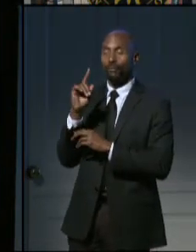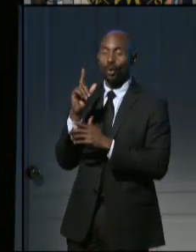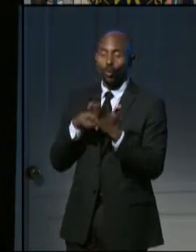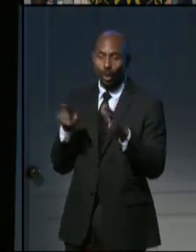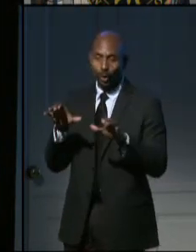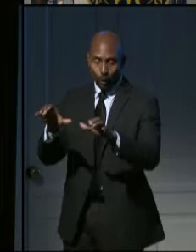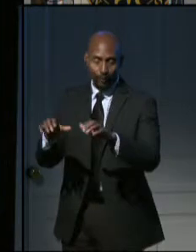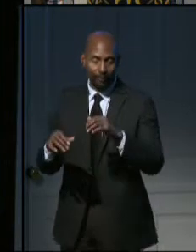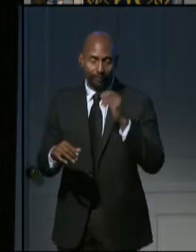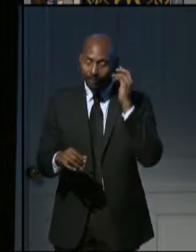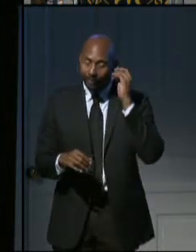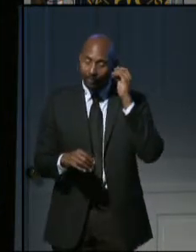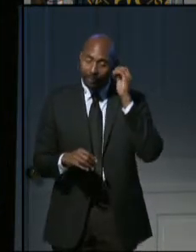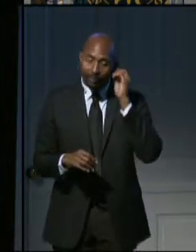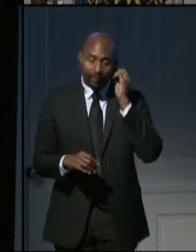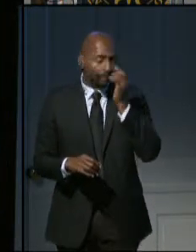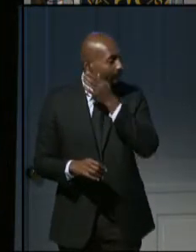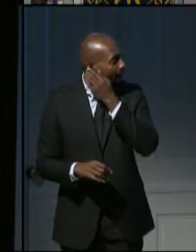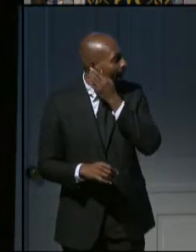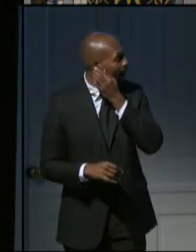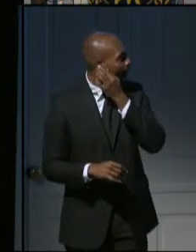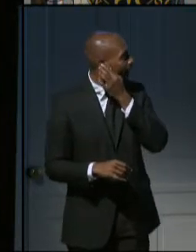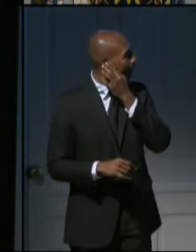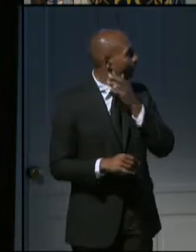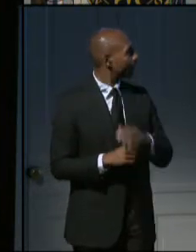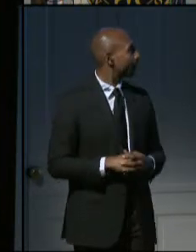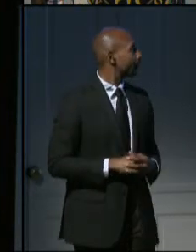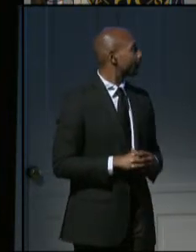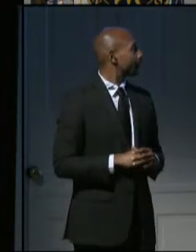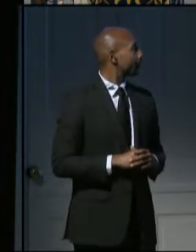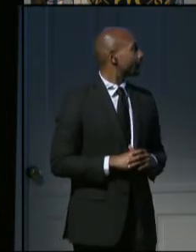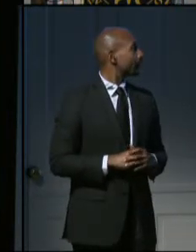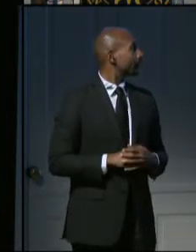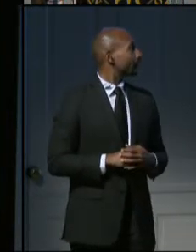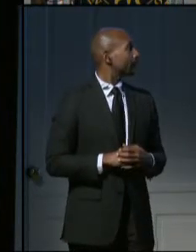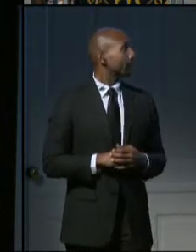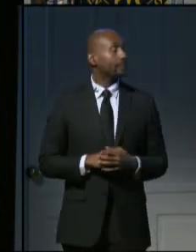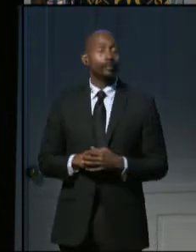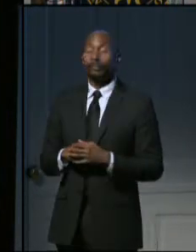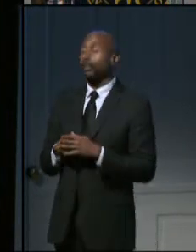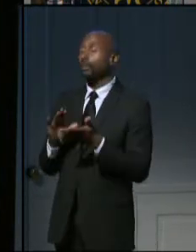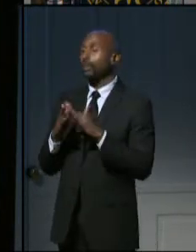Getting creative with recruitment, I think that, I know when we do just a